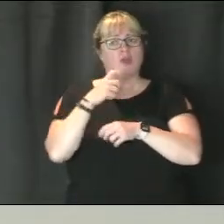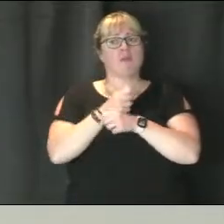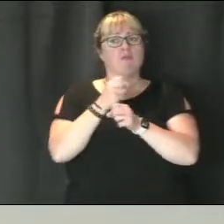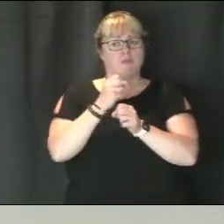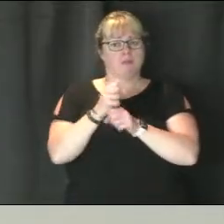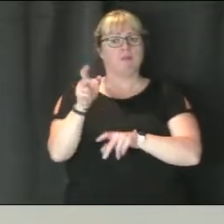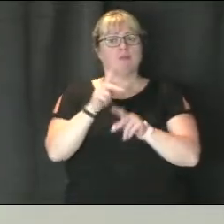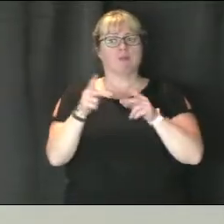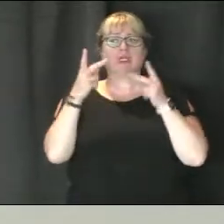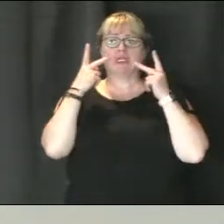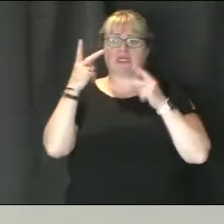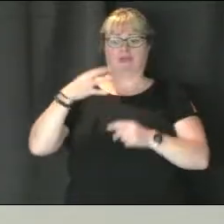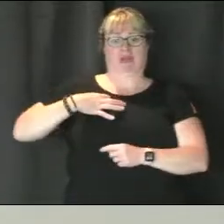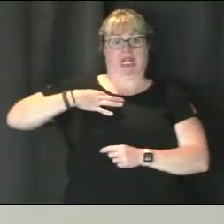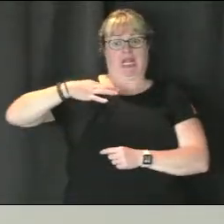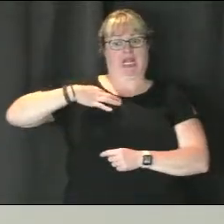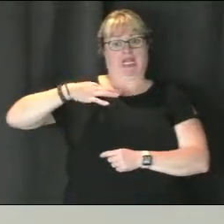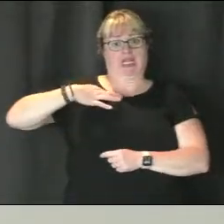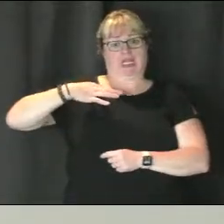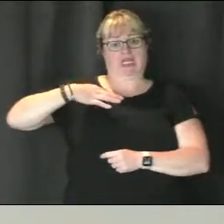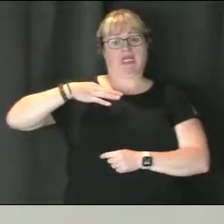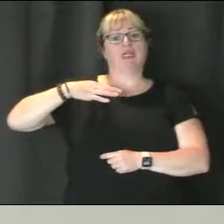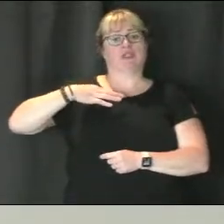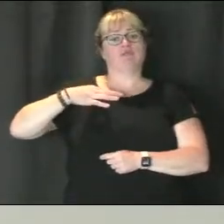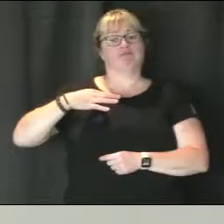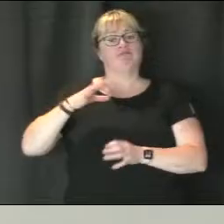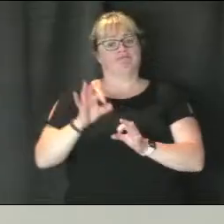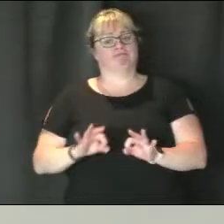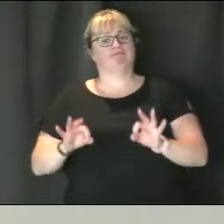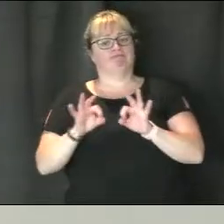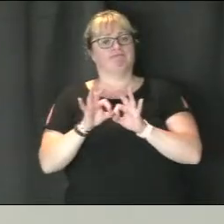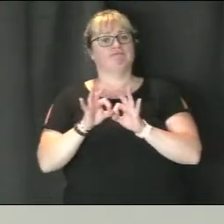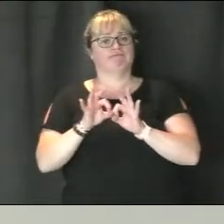day that volunteerism is necessary.